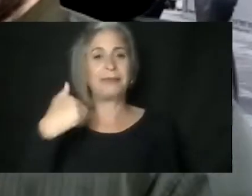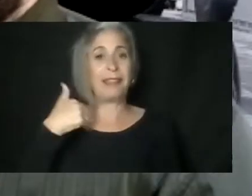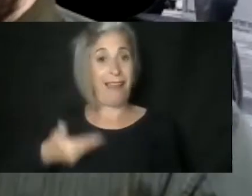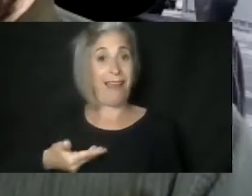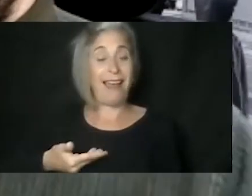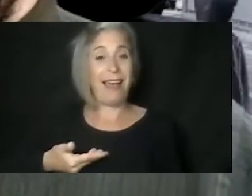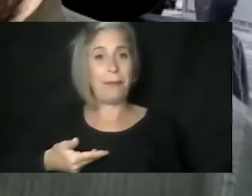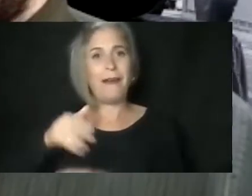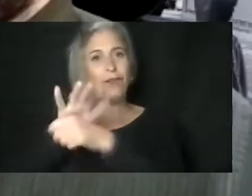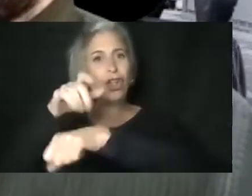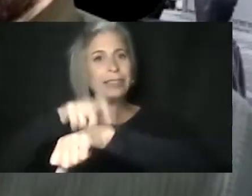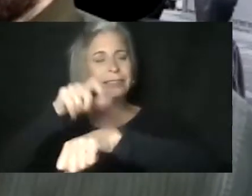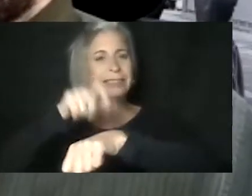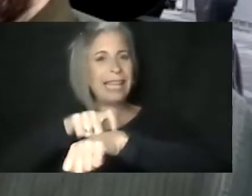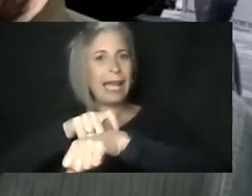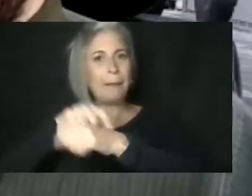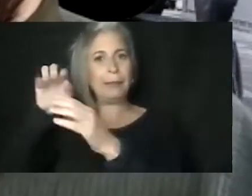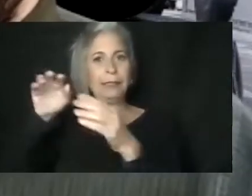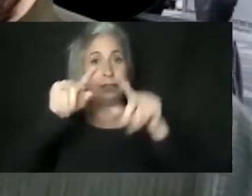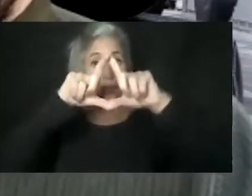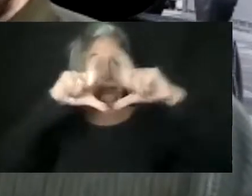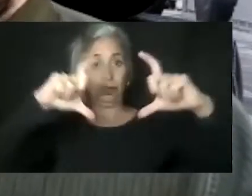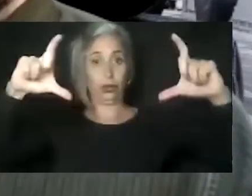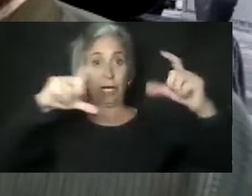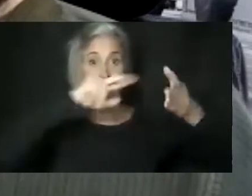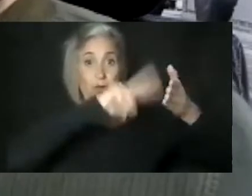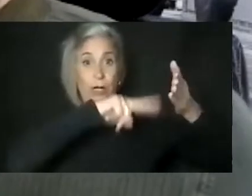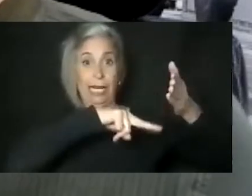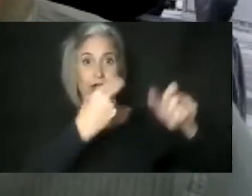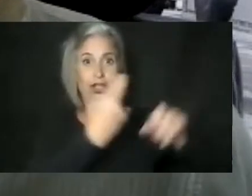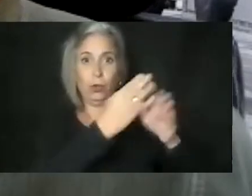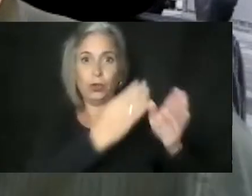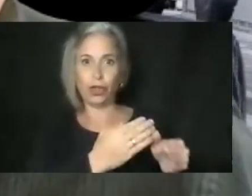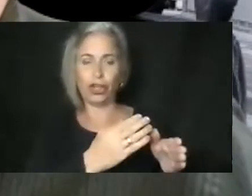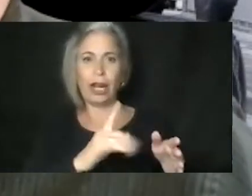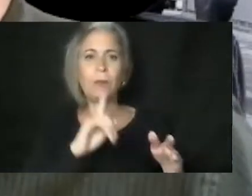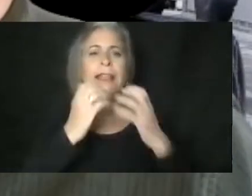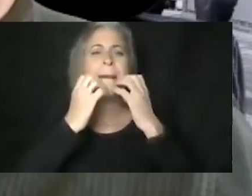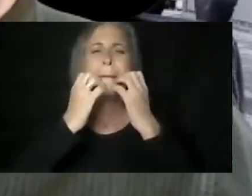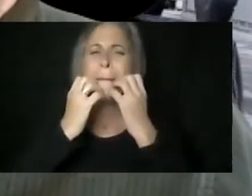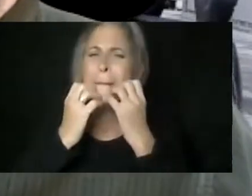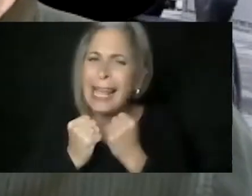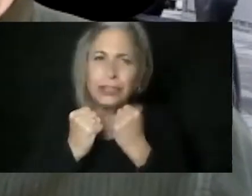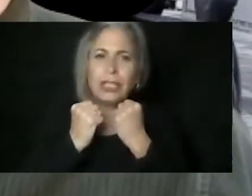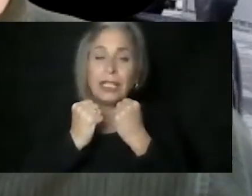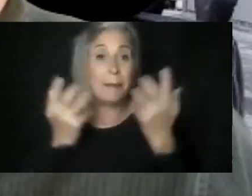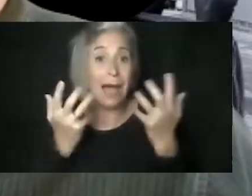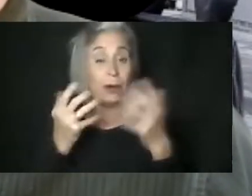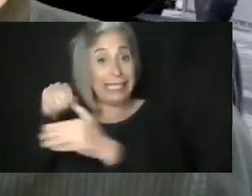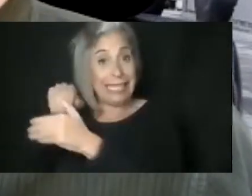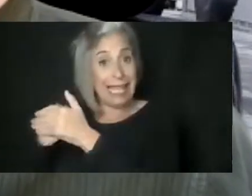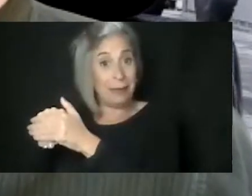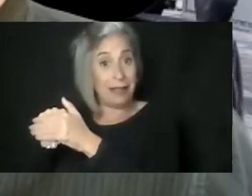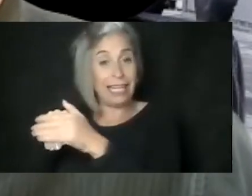a full-time screen reader user, and I'm extremely passionate not just about